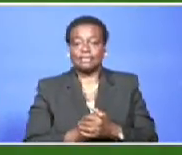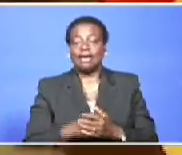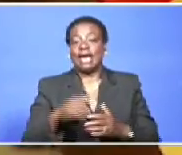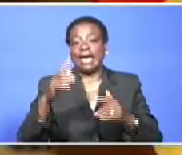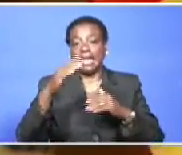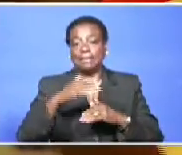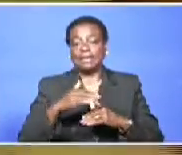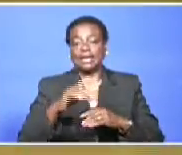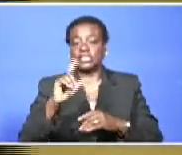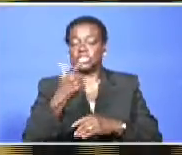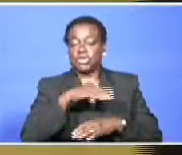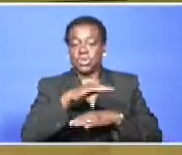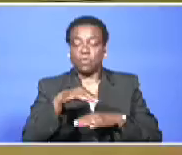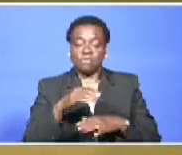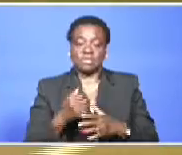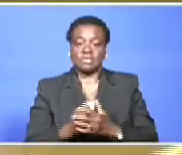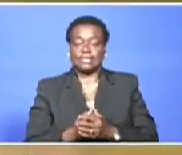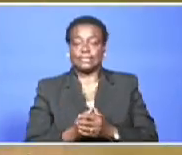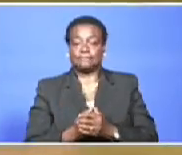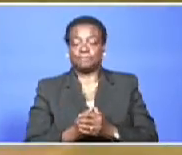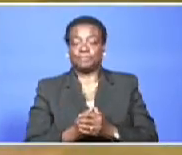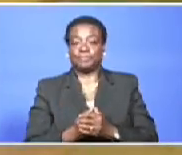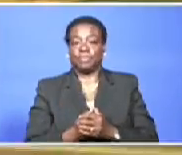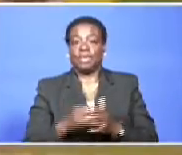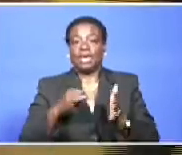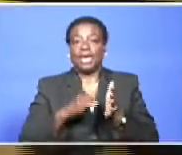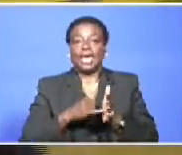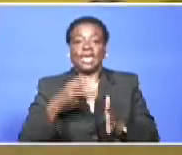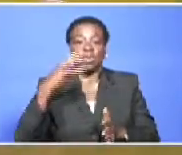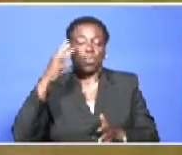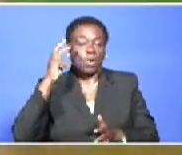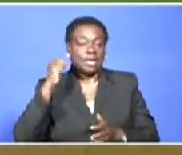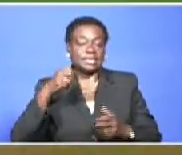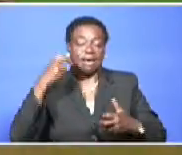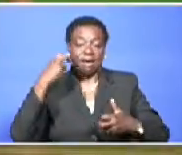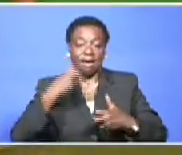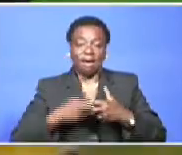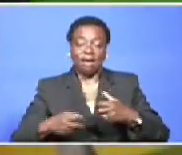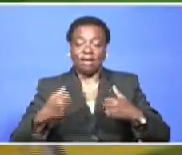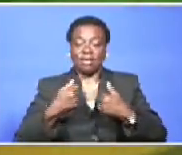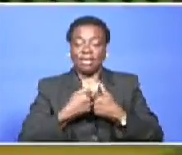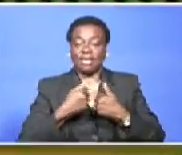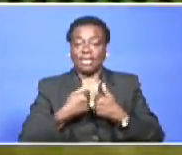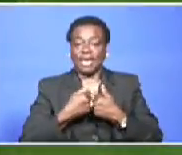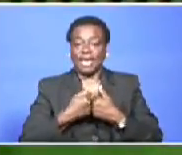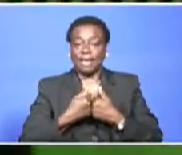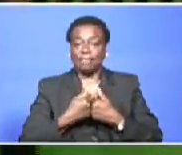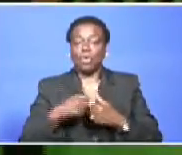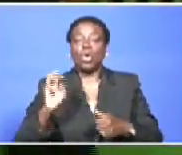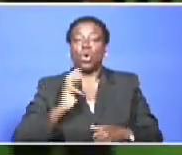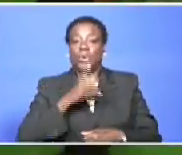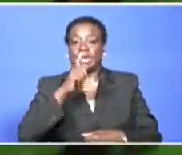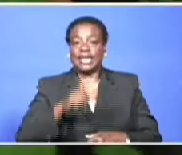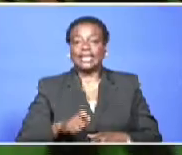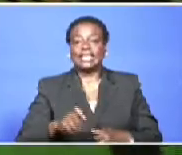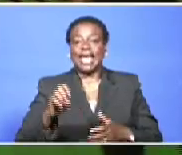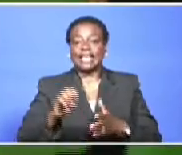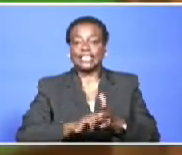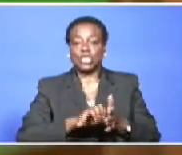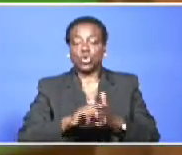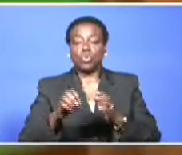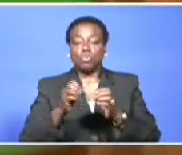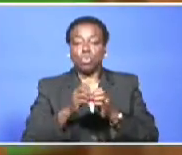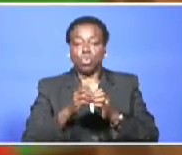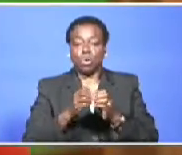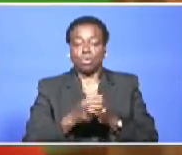turnovers. Well, it was definitely a tough game. We had to execute a bit more on defense, and then the offense would